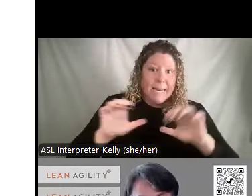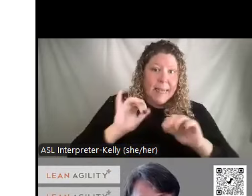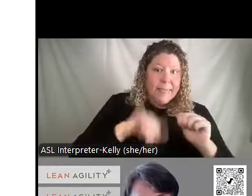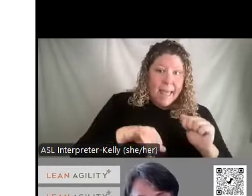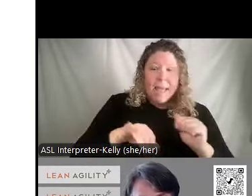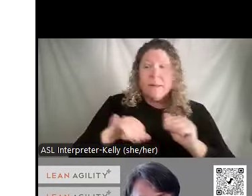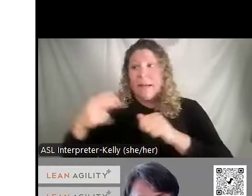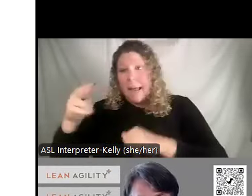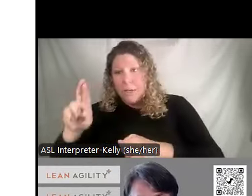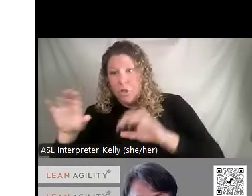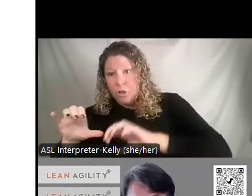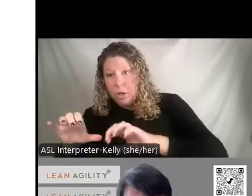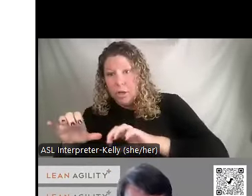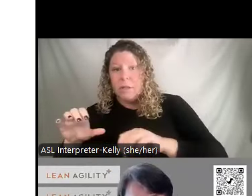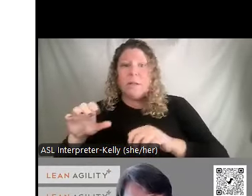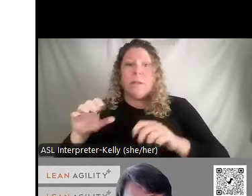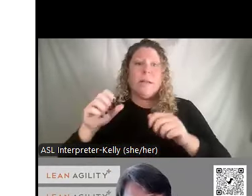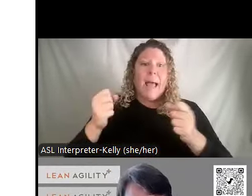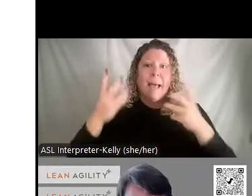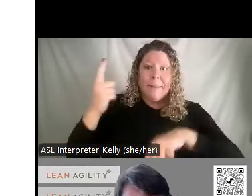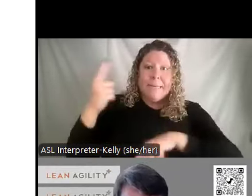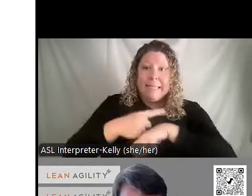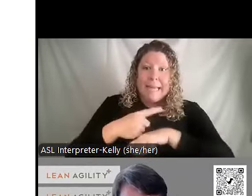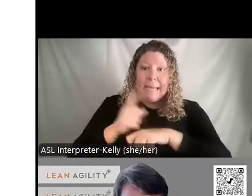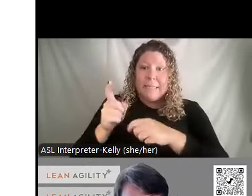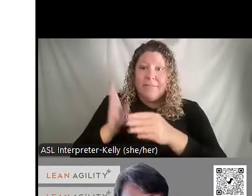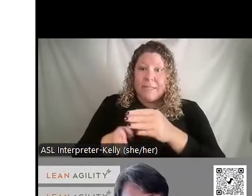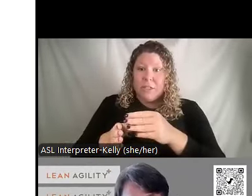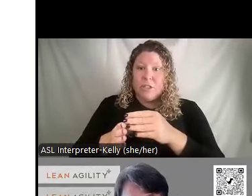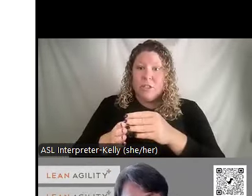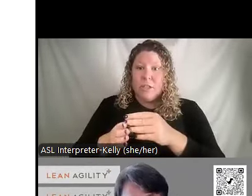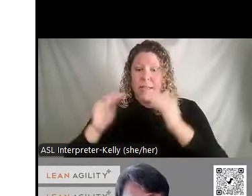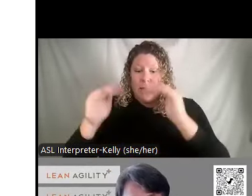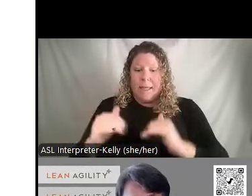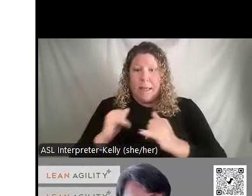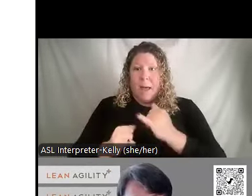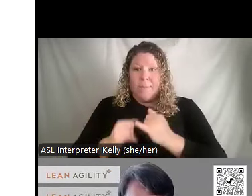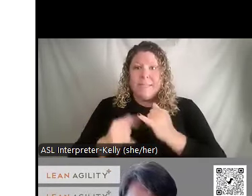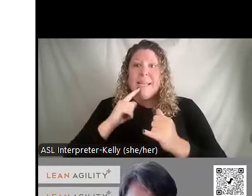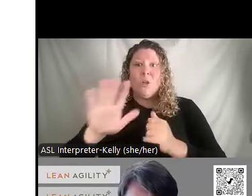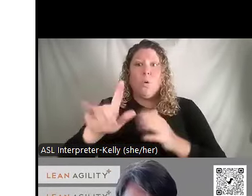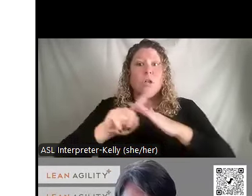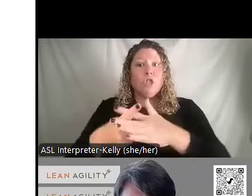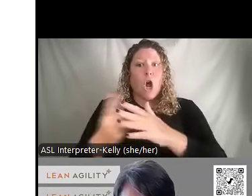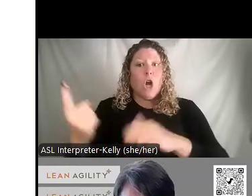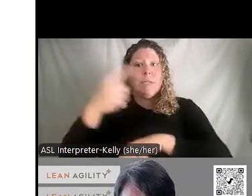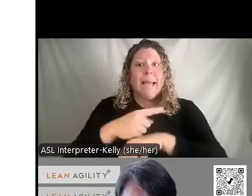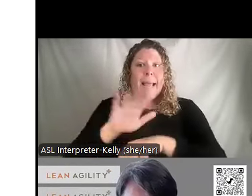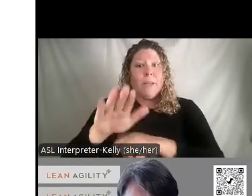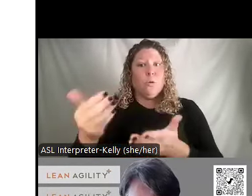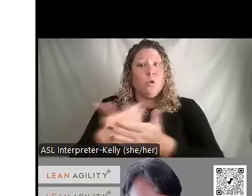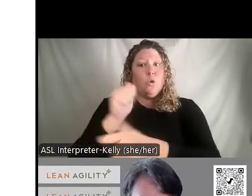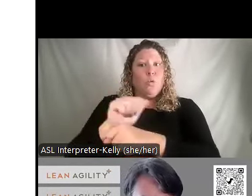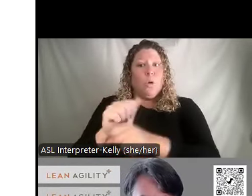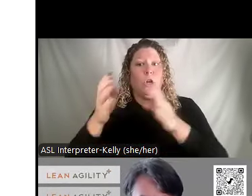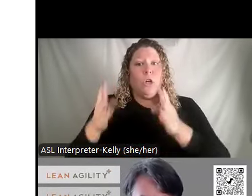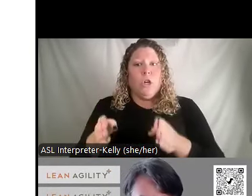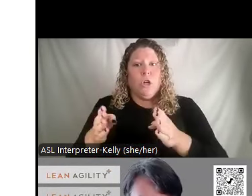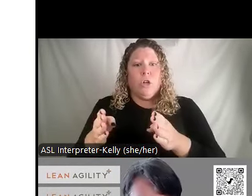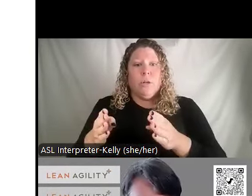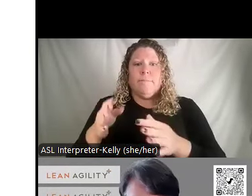how many days they have to get it done. And at the bottom, it would say, here's the start date of your new employee. And just to create a